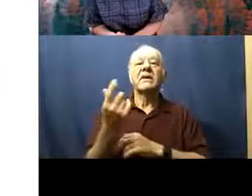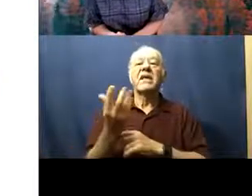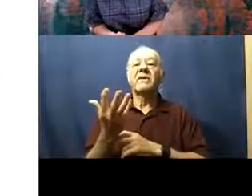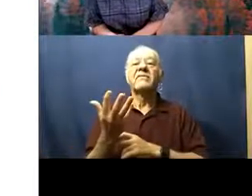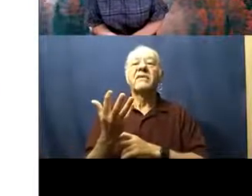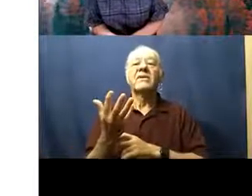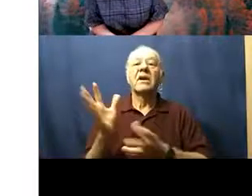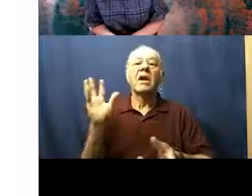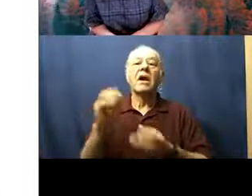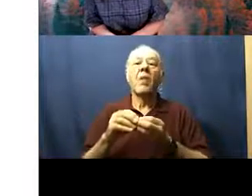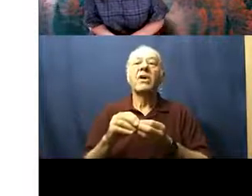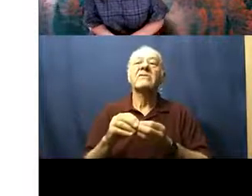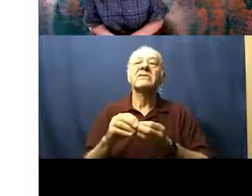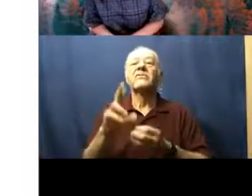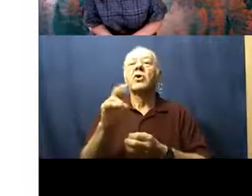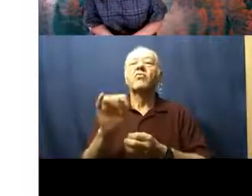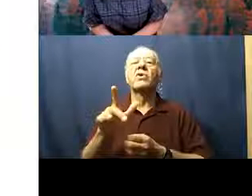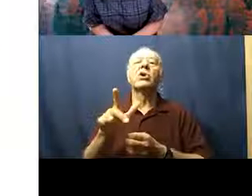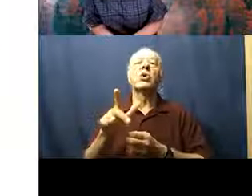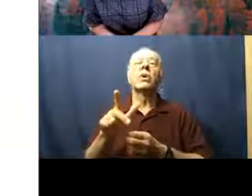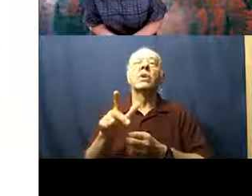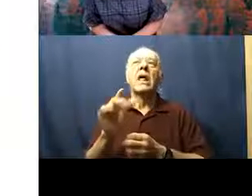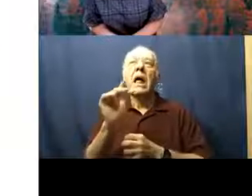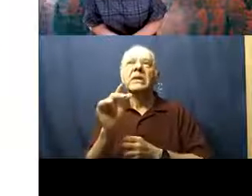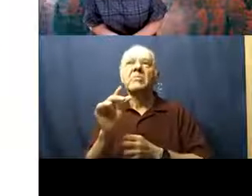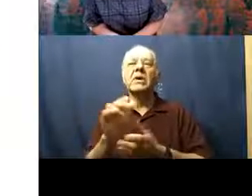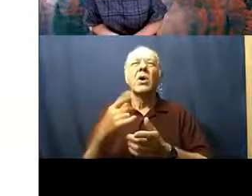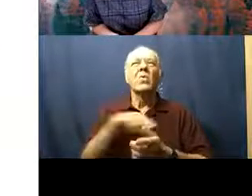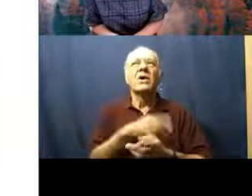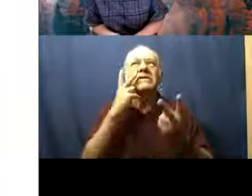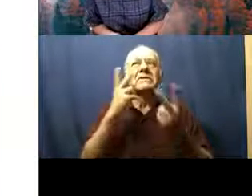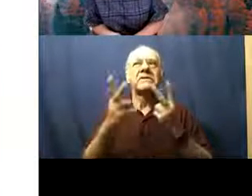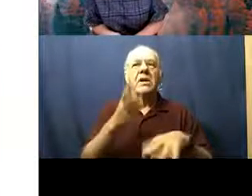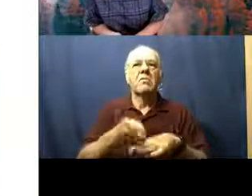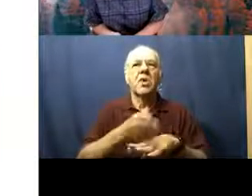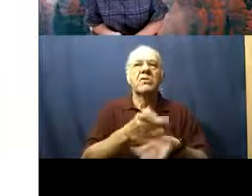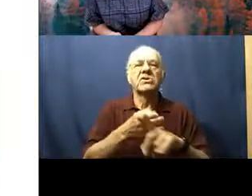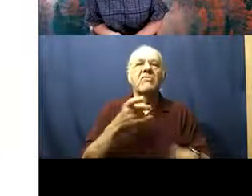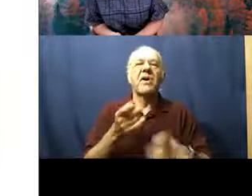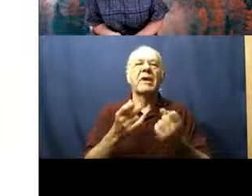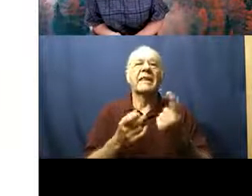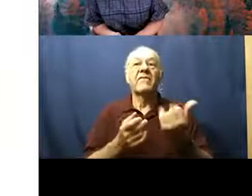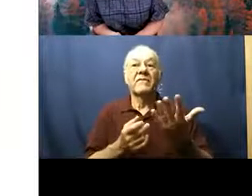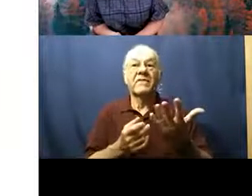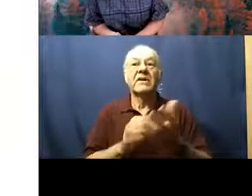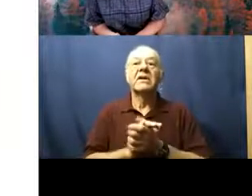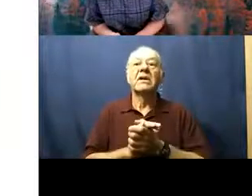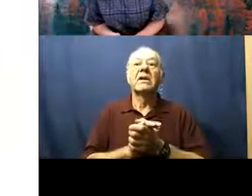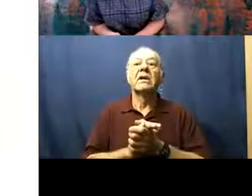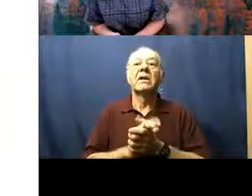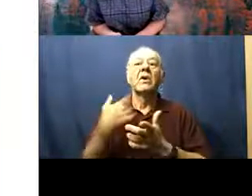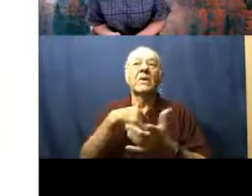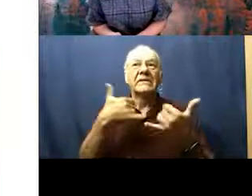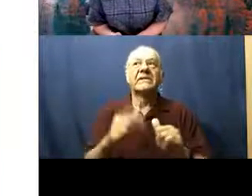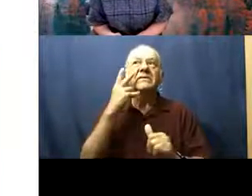demonstration waiver renewal a little bit. We have seen progress from the 1115. We still